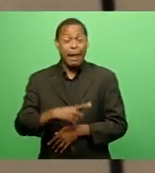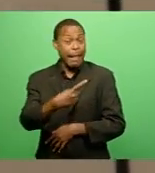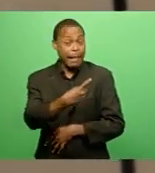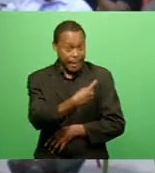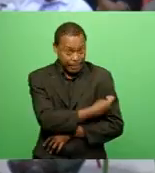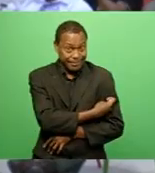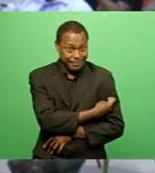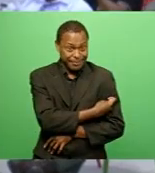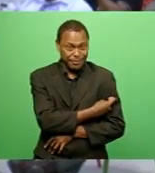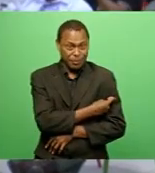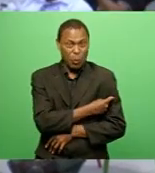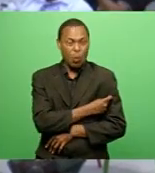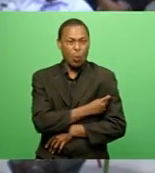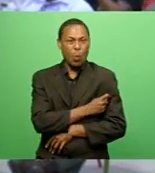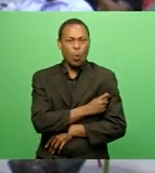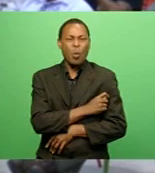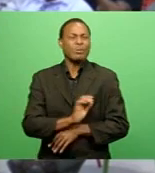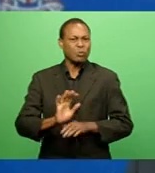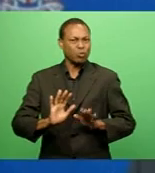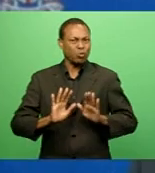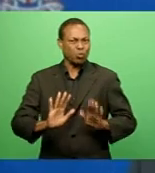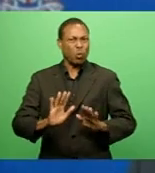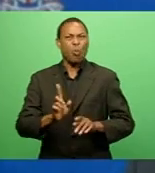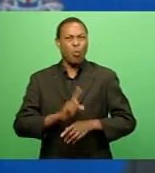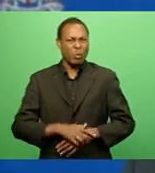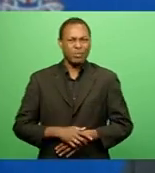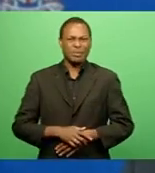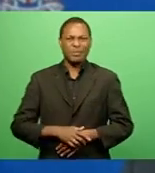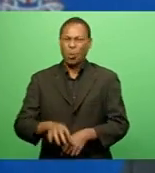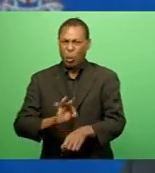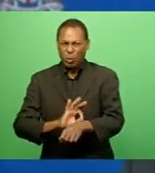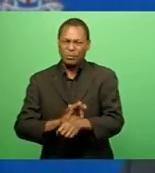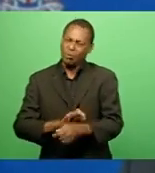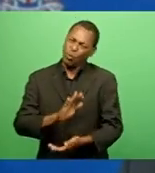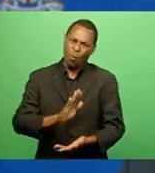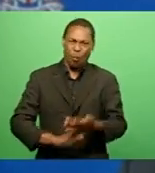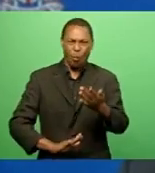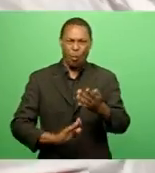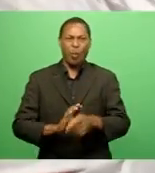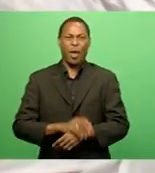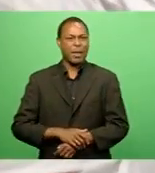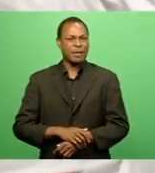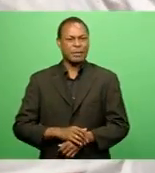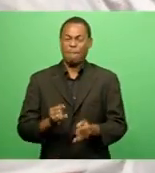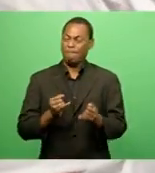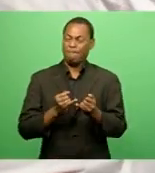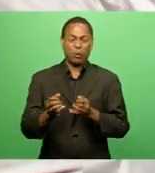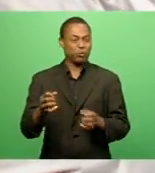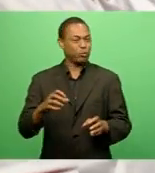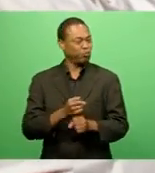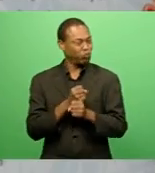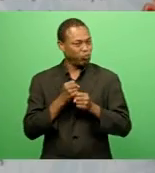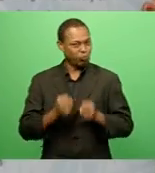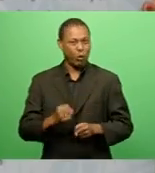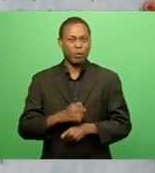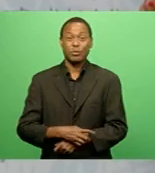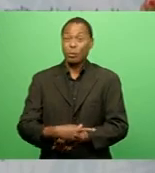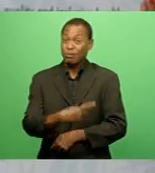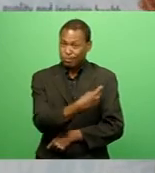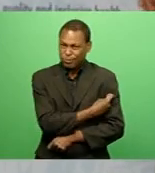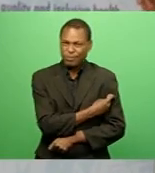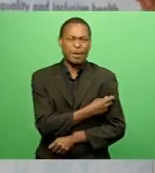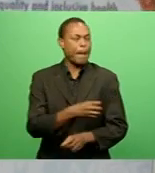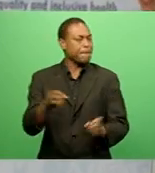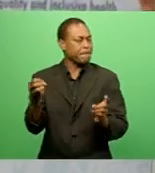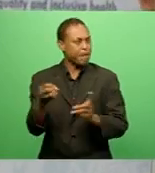vaccines prevent severe disease, death, hospitalization. That's where it is very, very strong. Dr. Fong says vaccine is vital